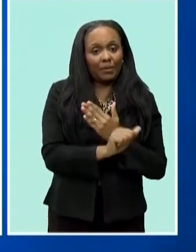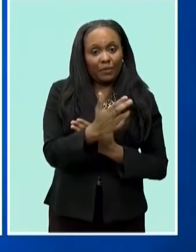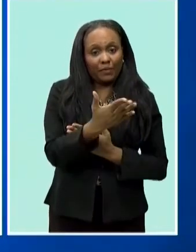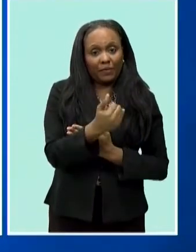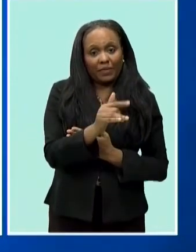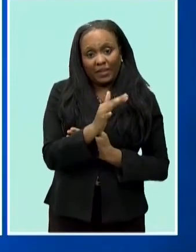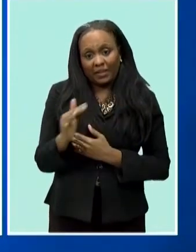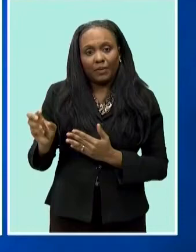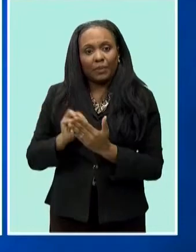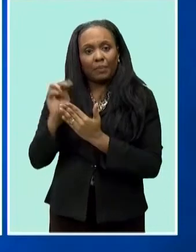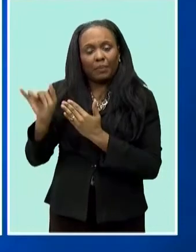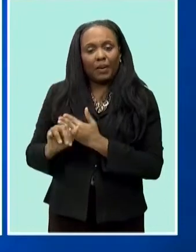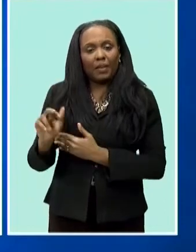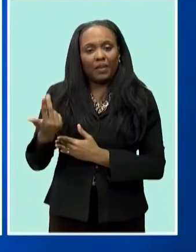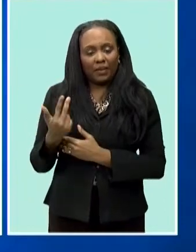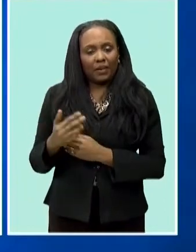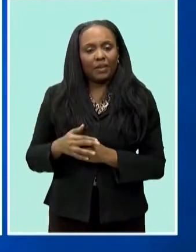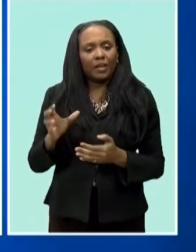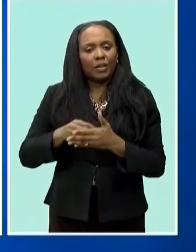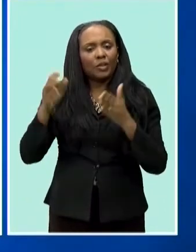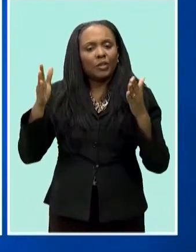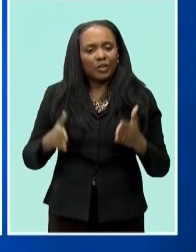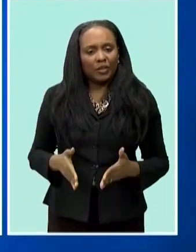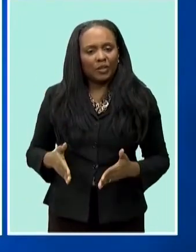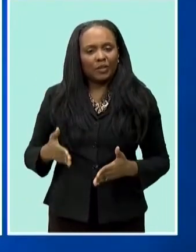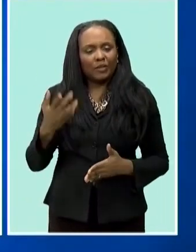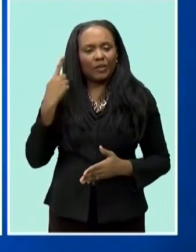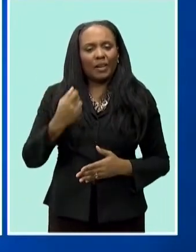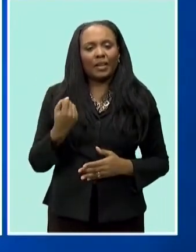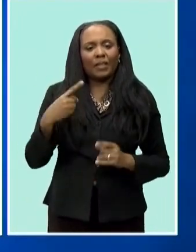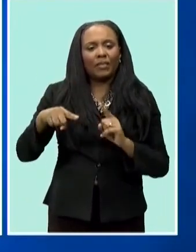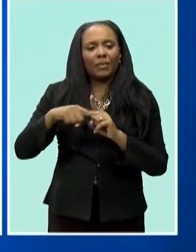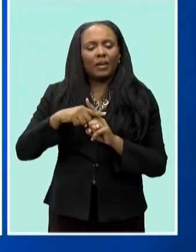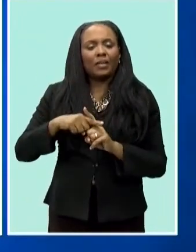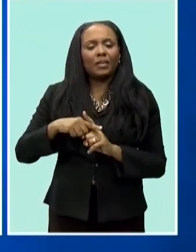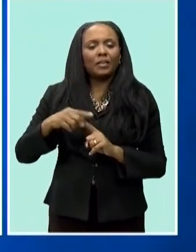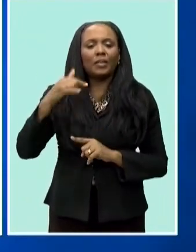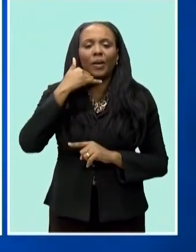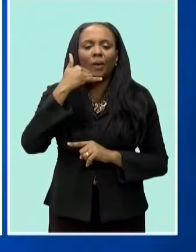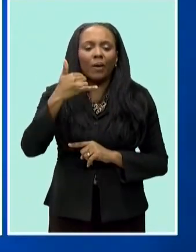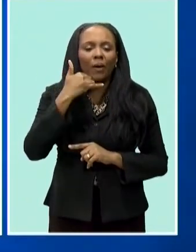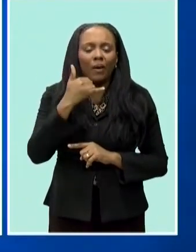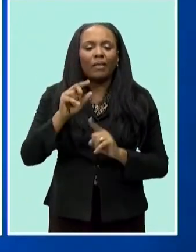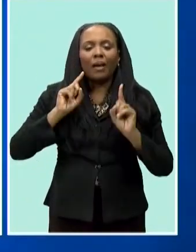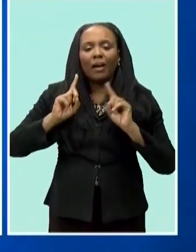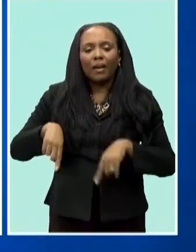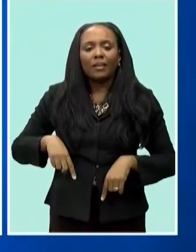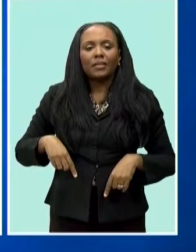Morning Barbados, students sitting the common entrance examination called in to answer grammar and